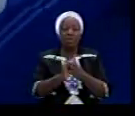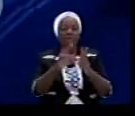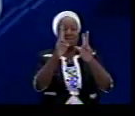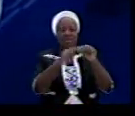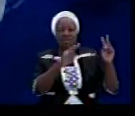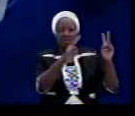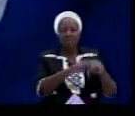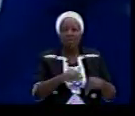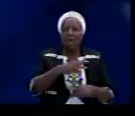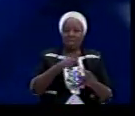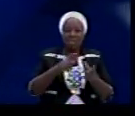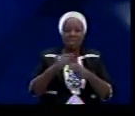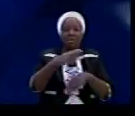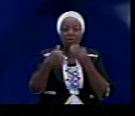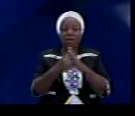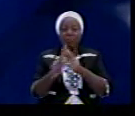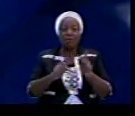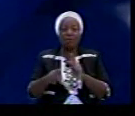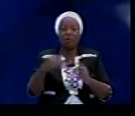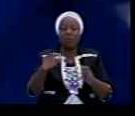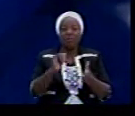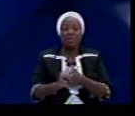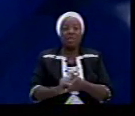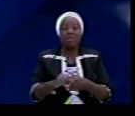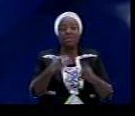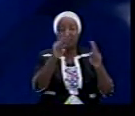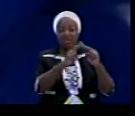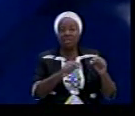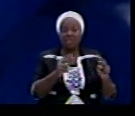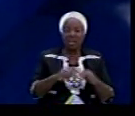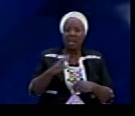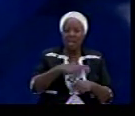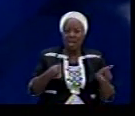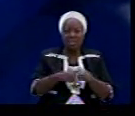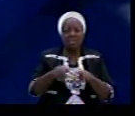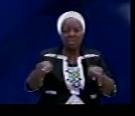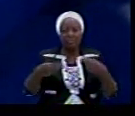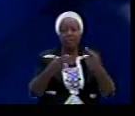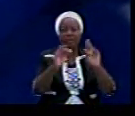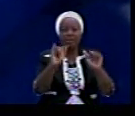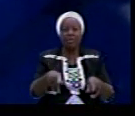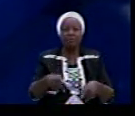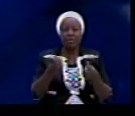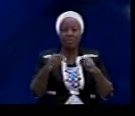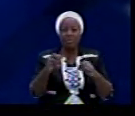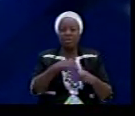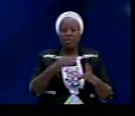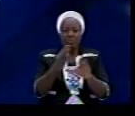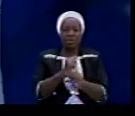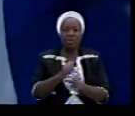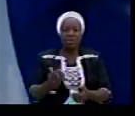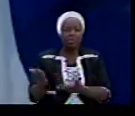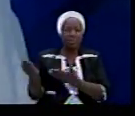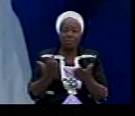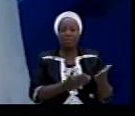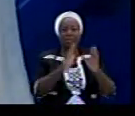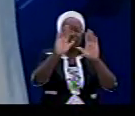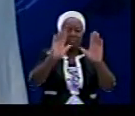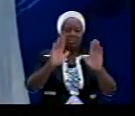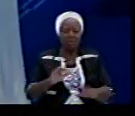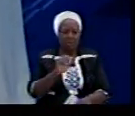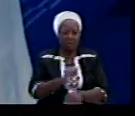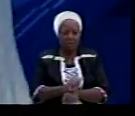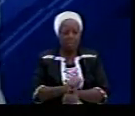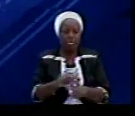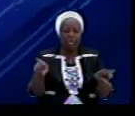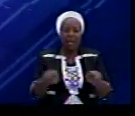citizens of that city. As Philip came, he brought miracle. As Philip came, he brought